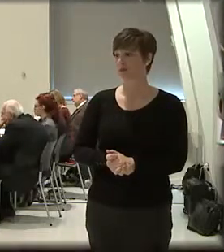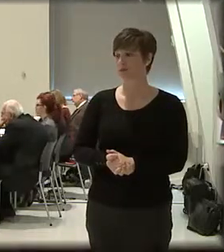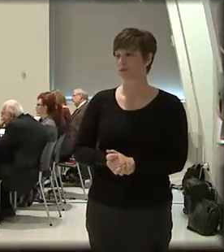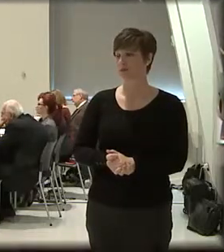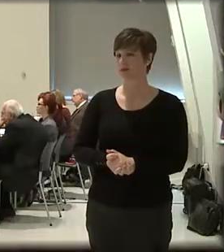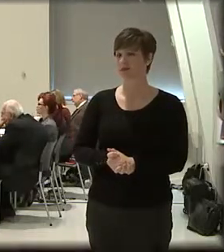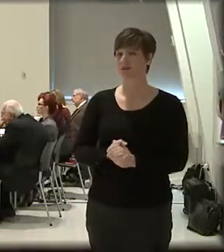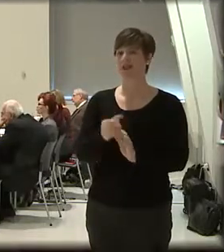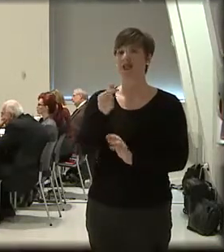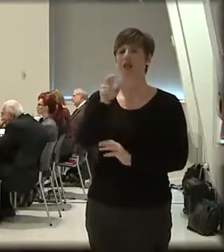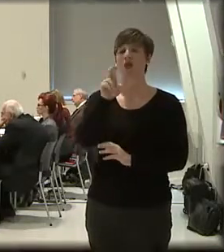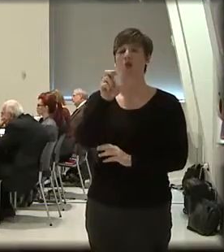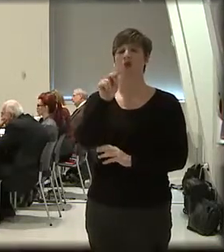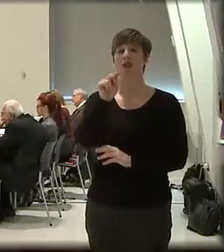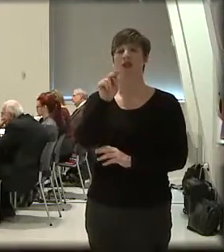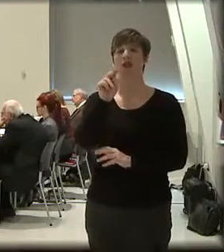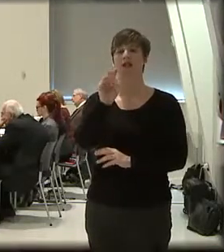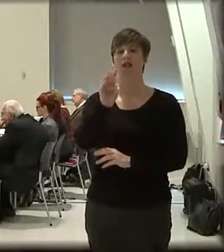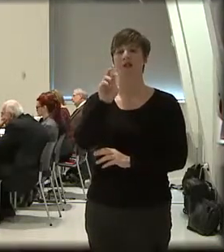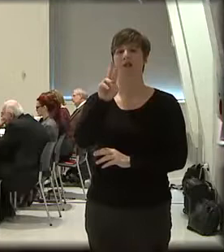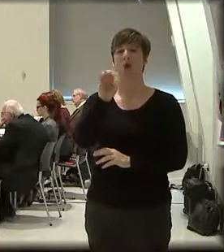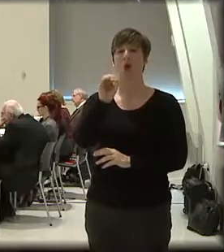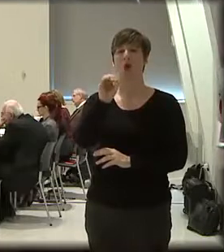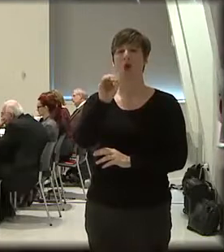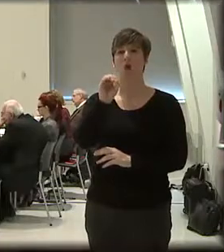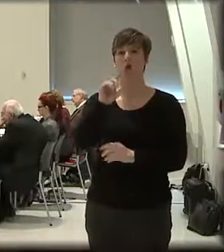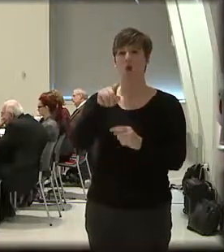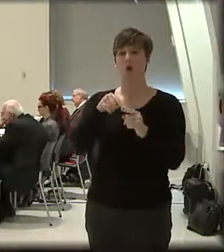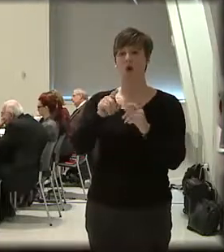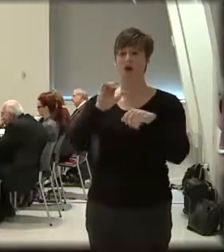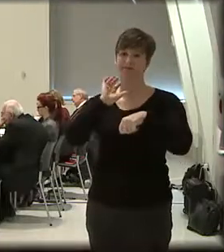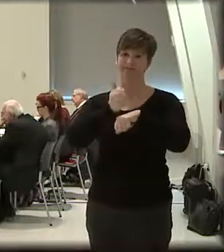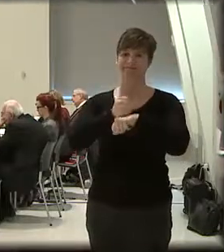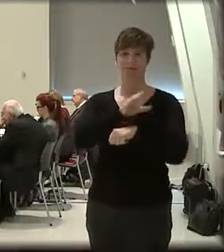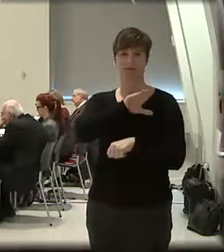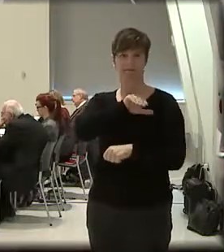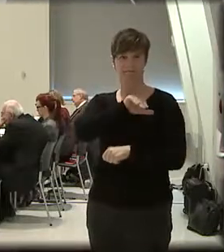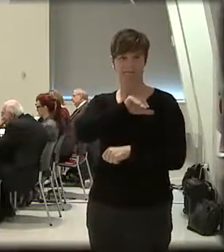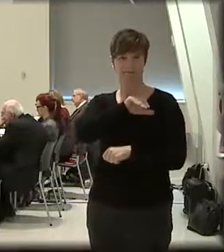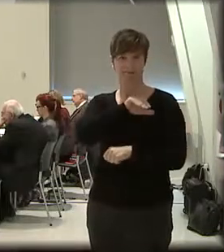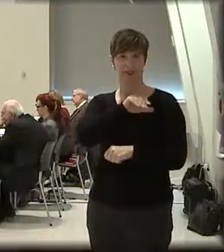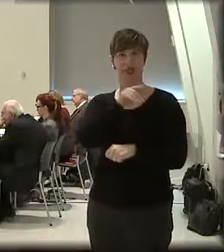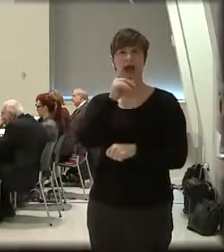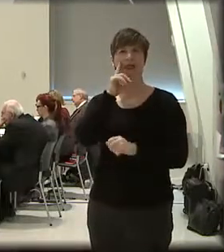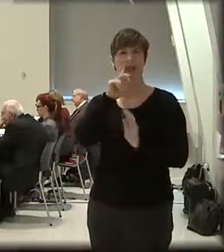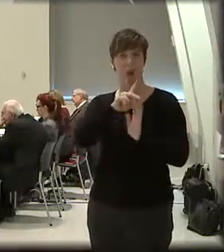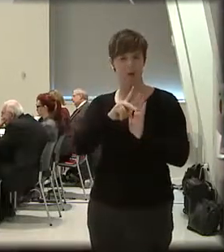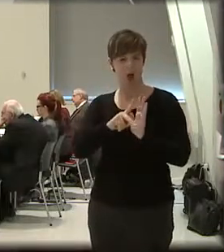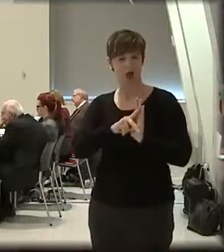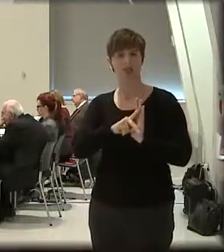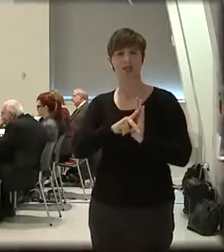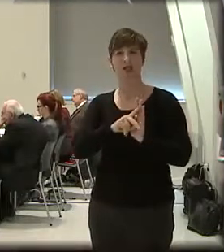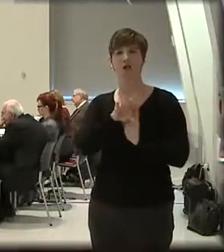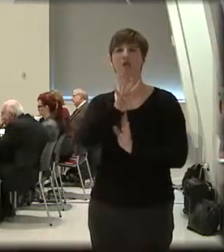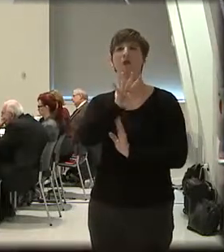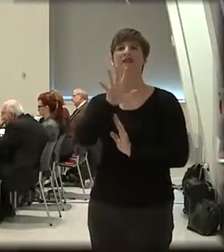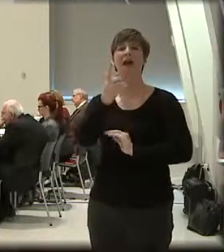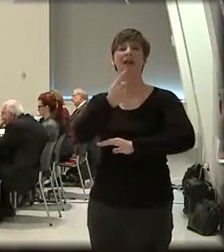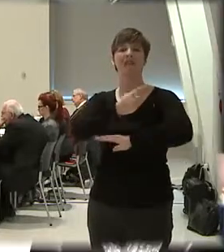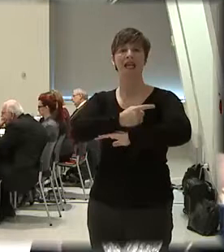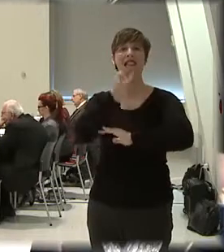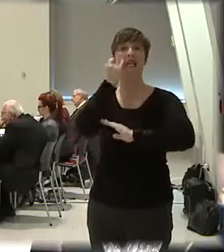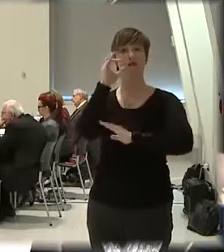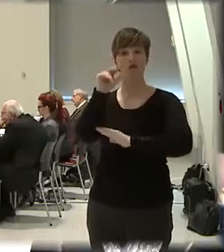in Greensboro, where we implemented the body-worn cameras, I believe our policy reflected 45 days if